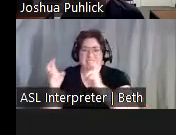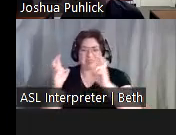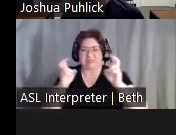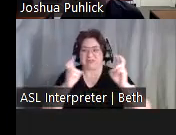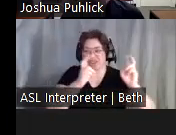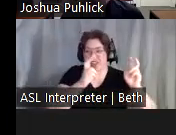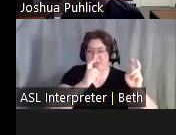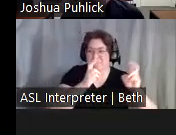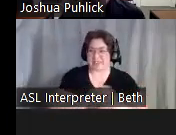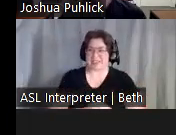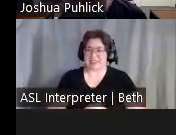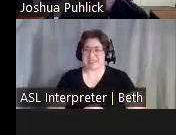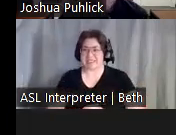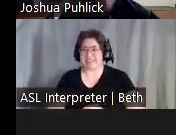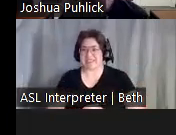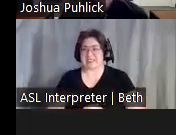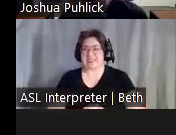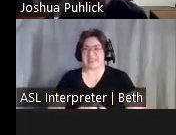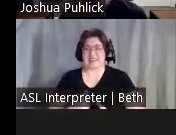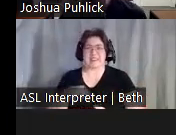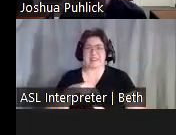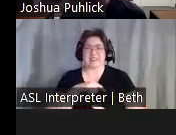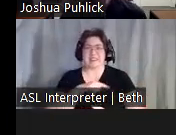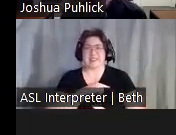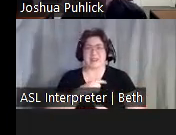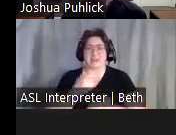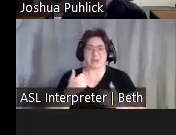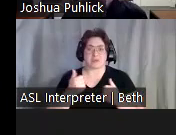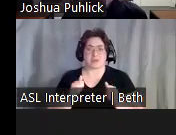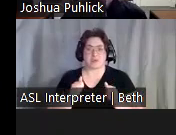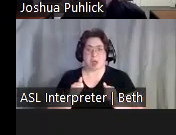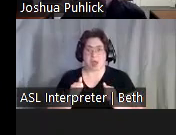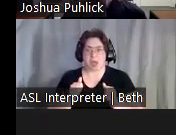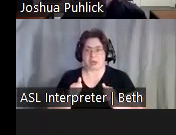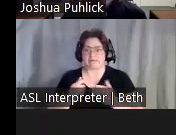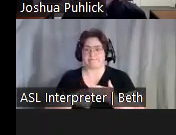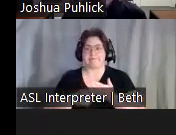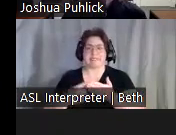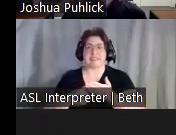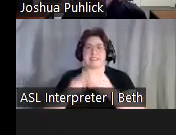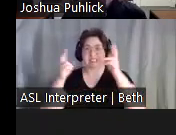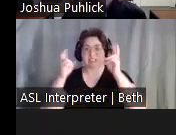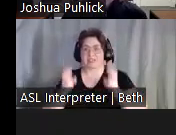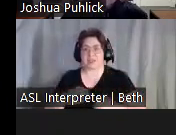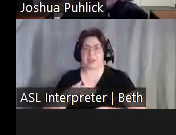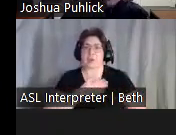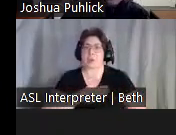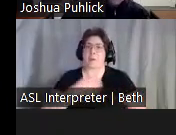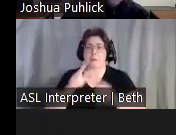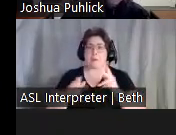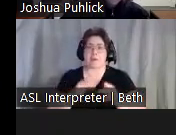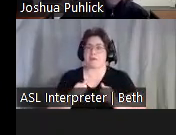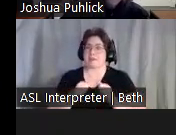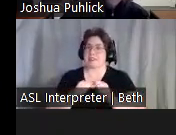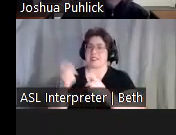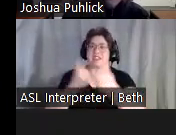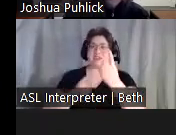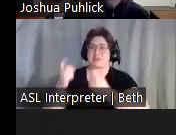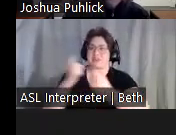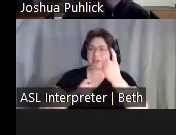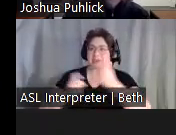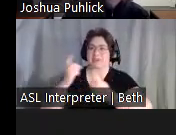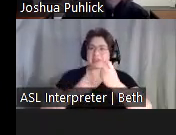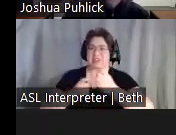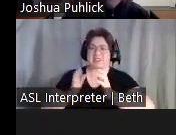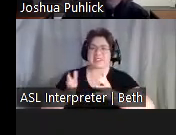to move through them by theme. And please, folks, continue to put your questions in the